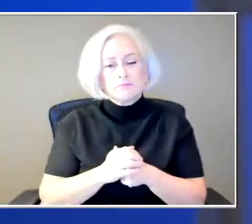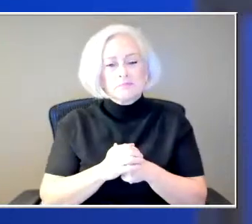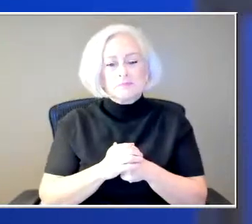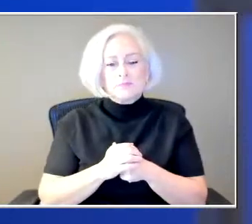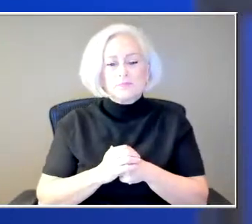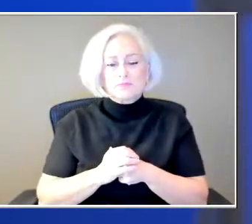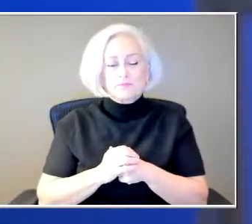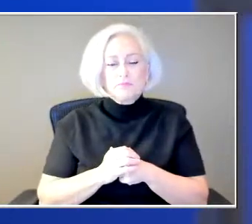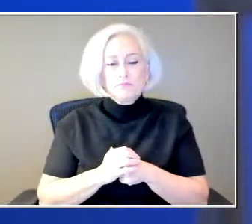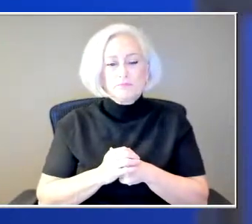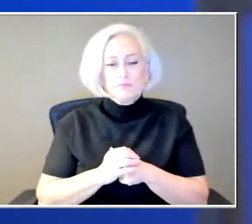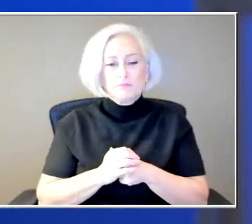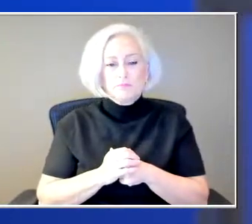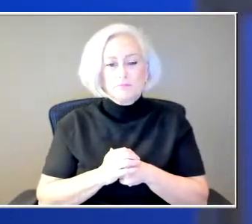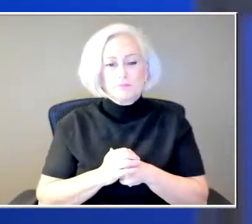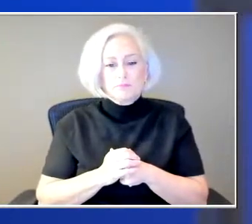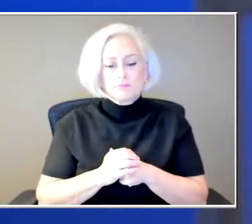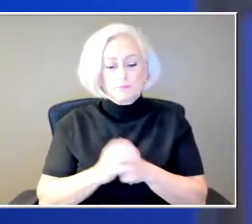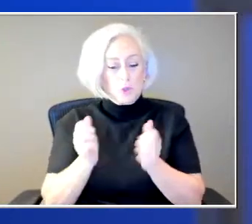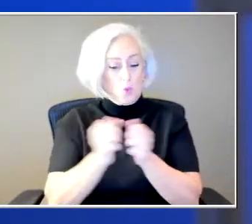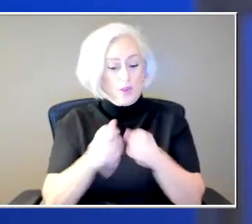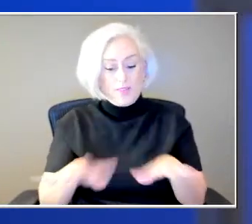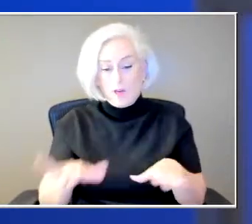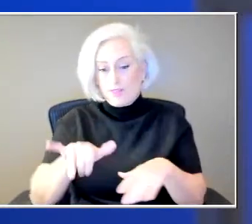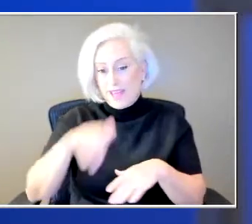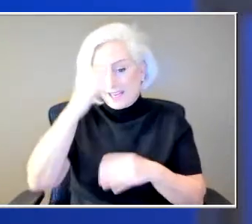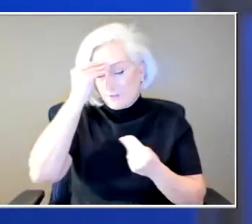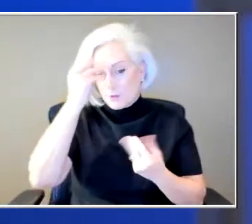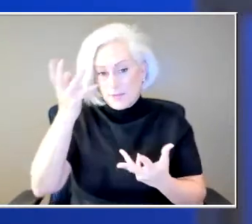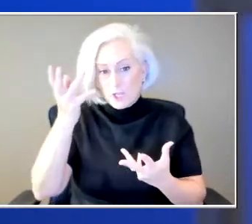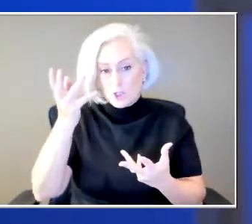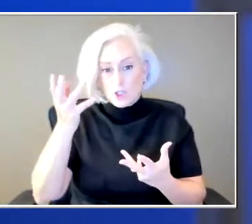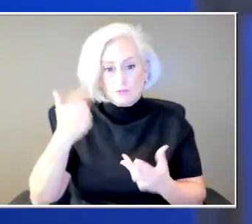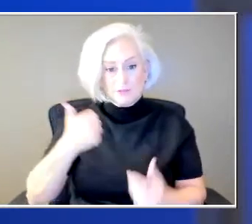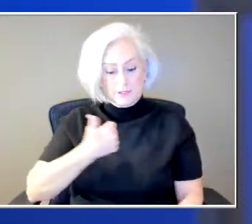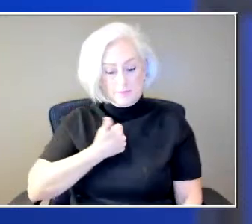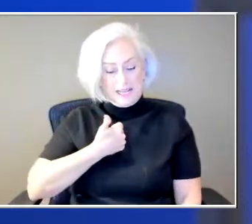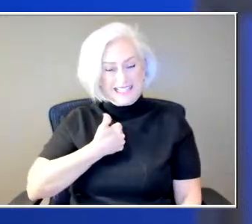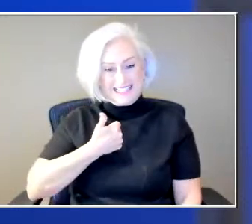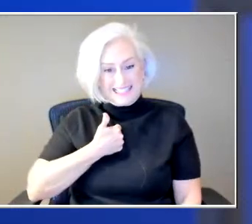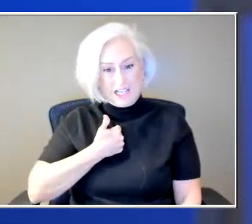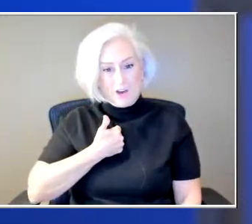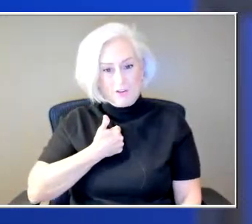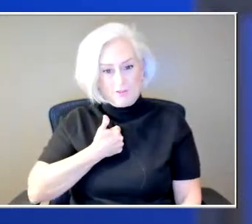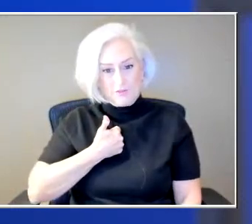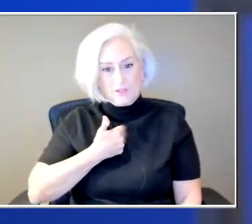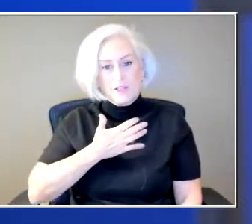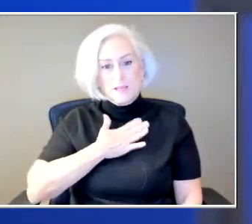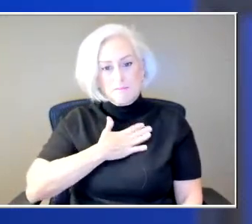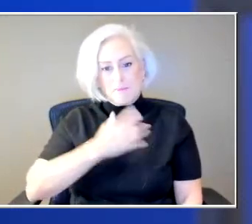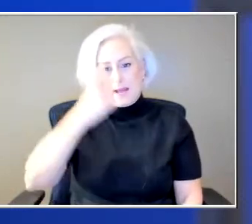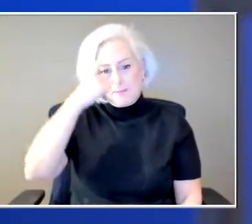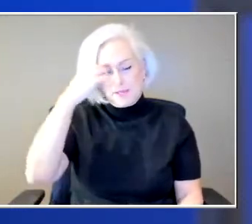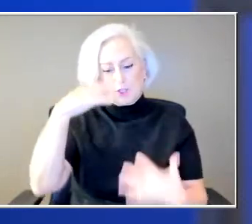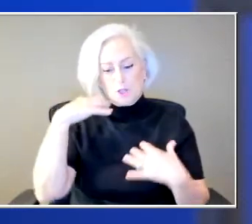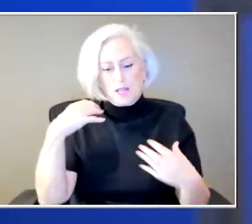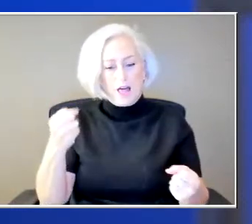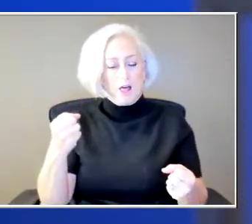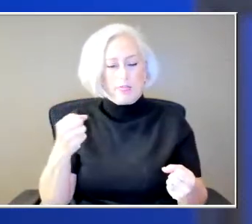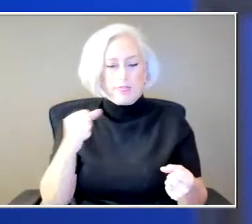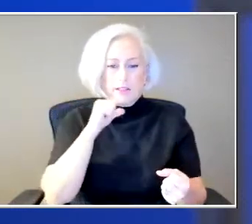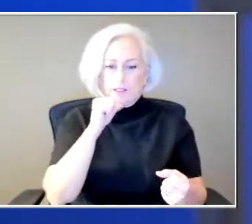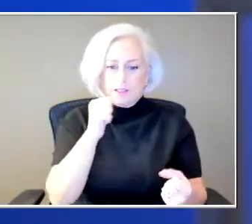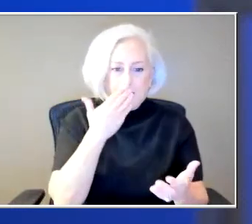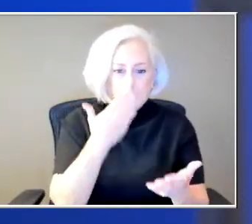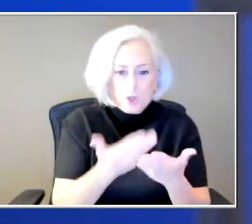because without it, I've been through times where my mental health wasn't the best, and I might have skipped